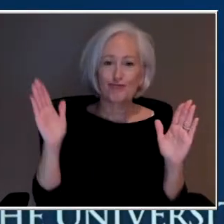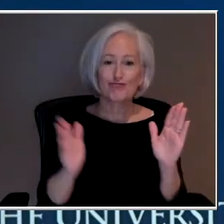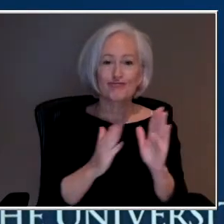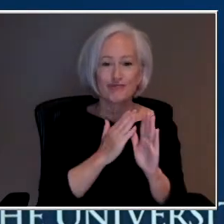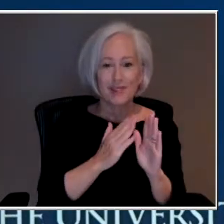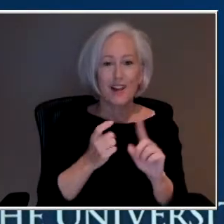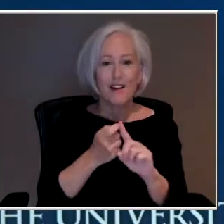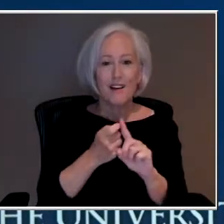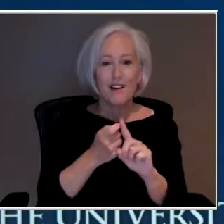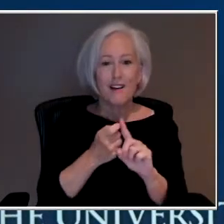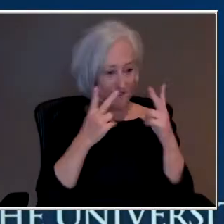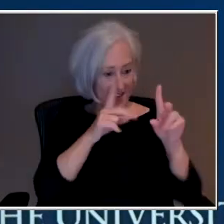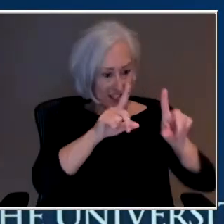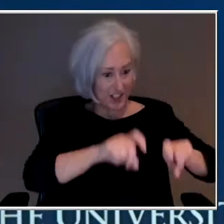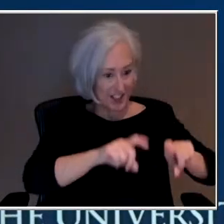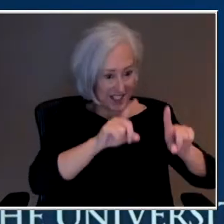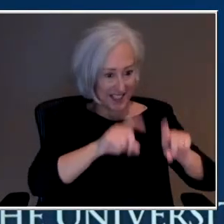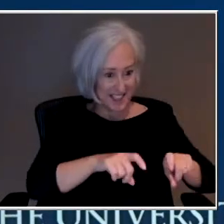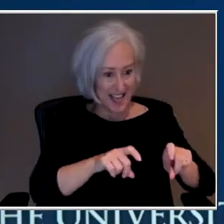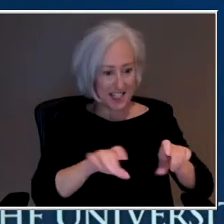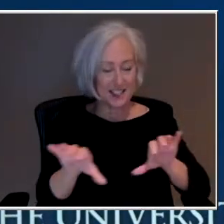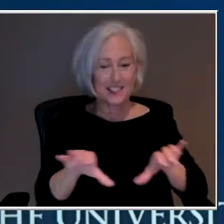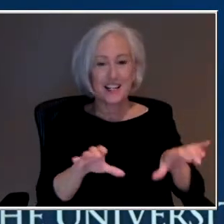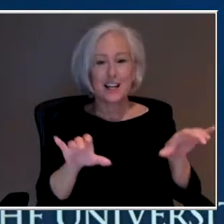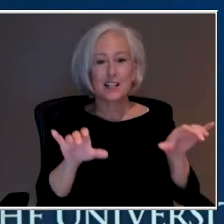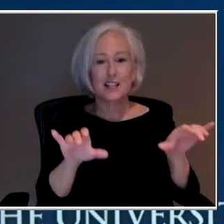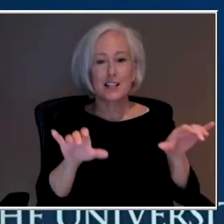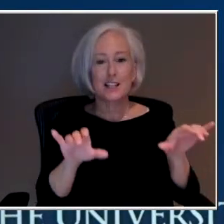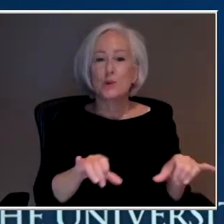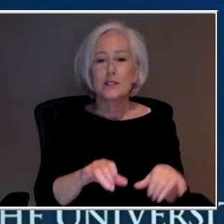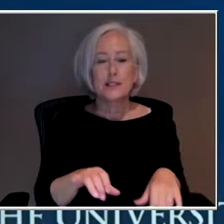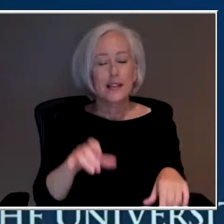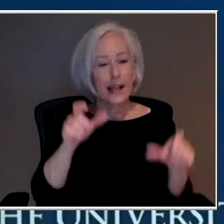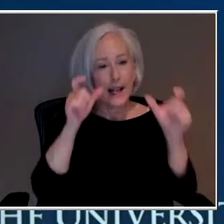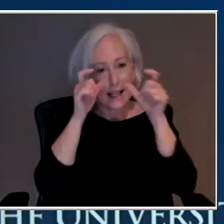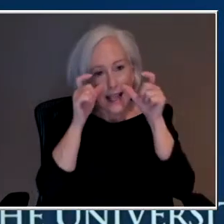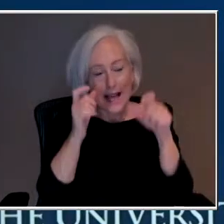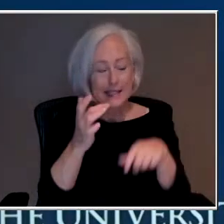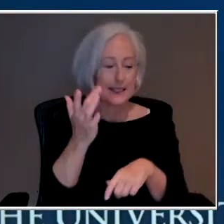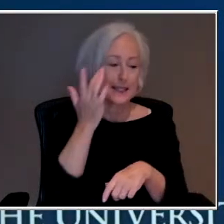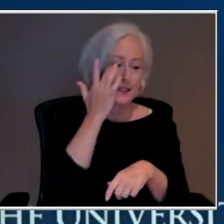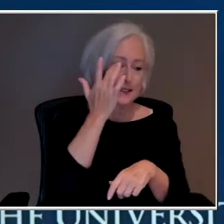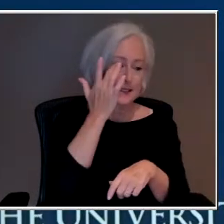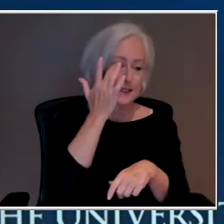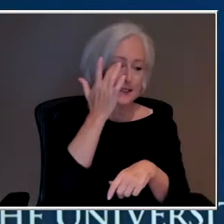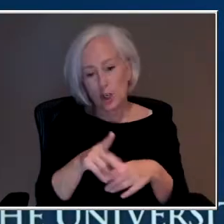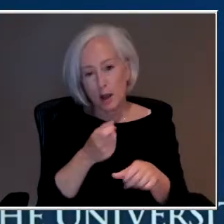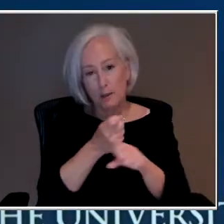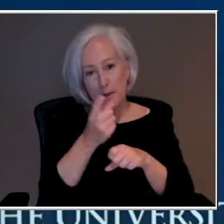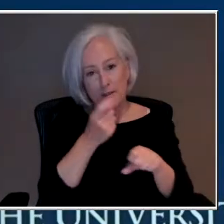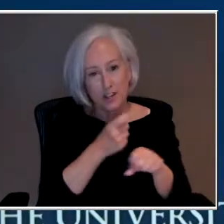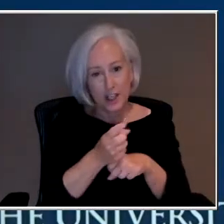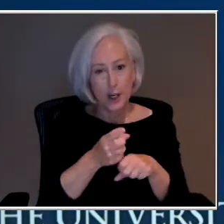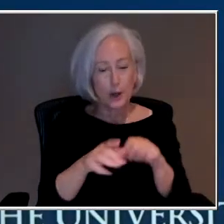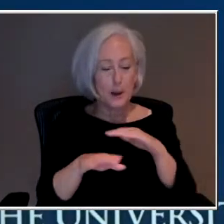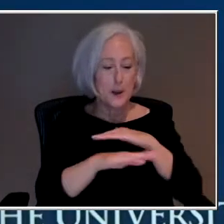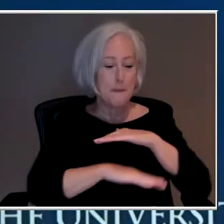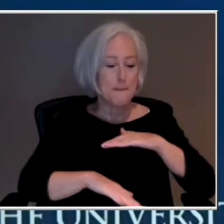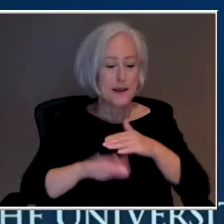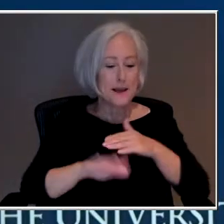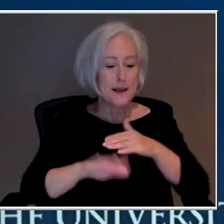standpoint, does a lot of the routine exams, contact lenses, glasses, just annual checkups, and some basic medical care. I do more of